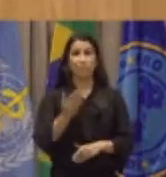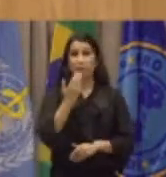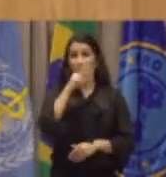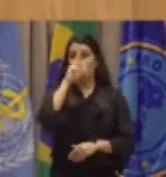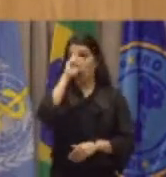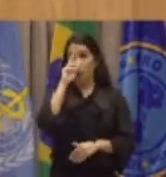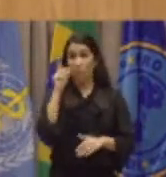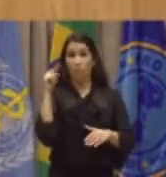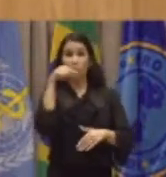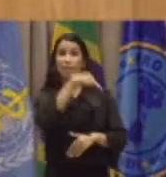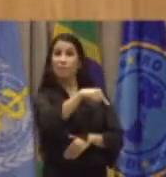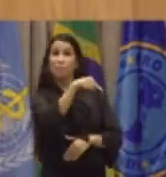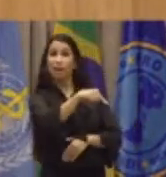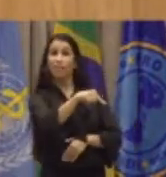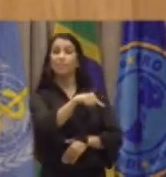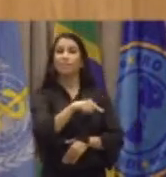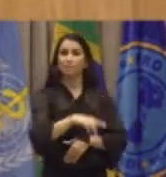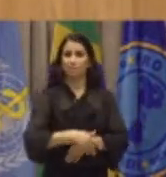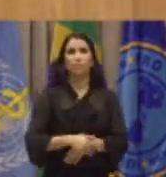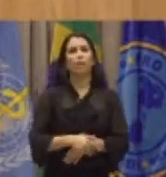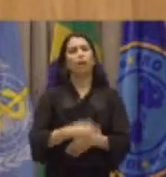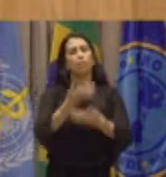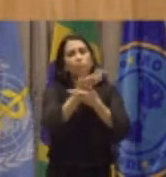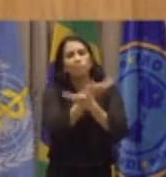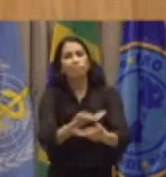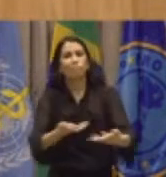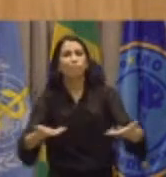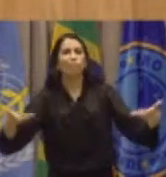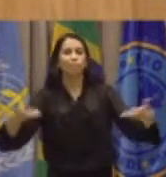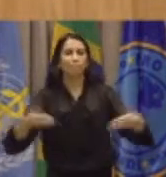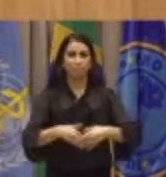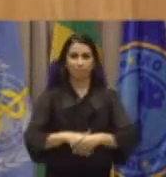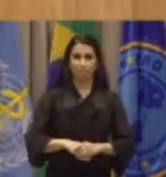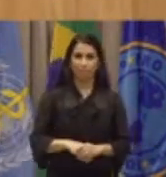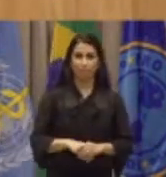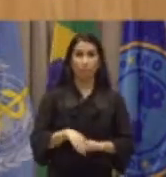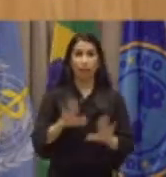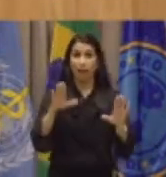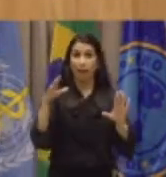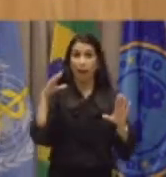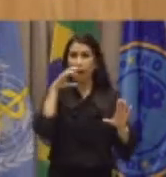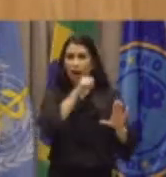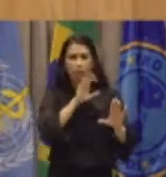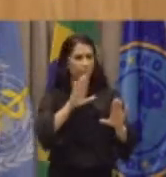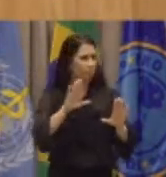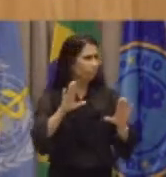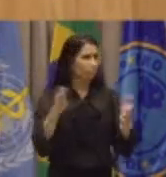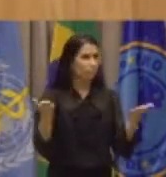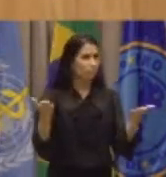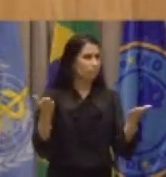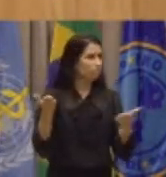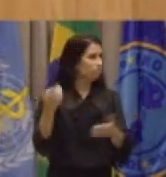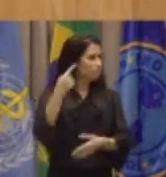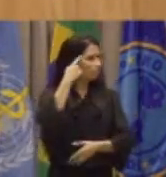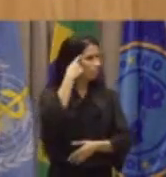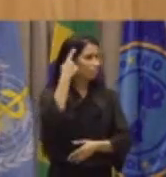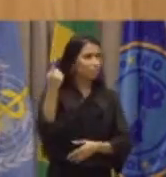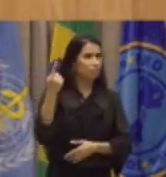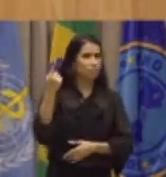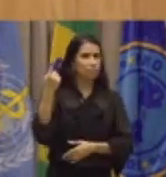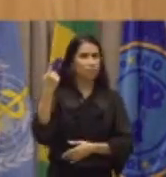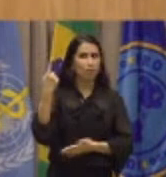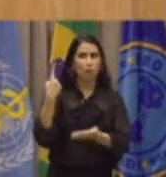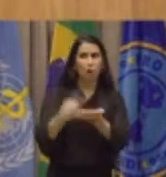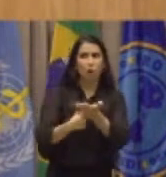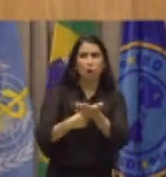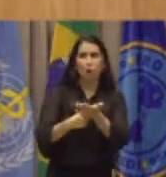Lunch is served downstairs. It's a buffet. It's a fast modality of